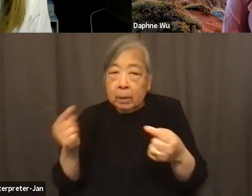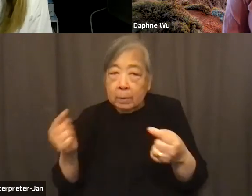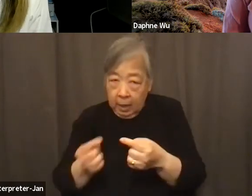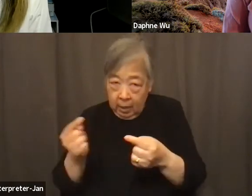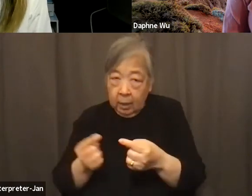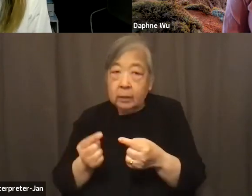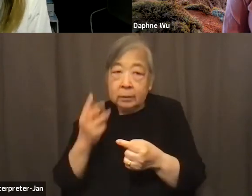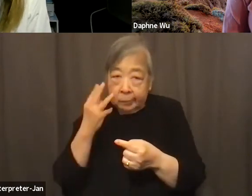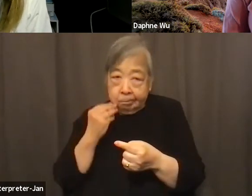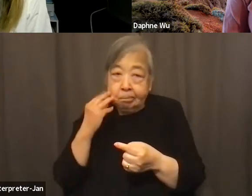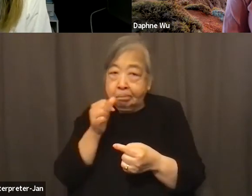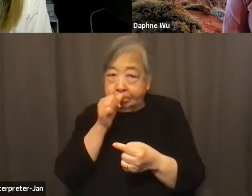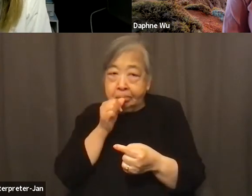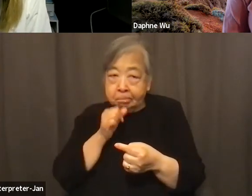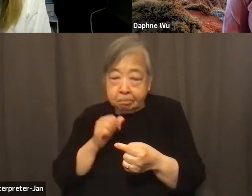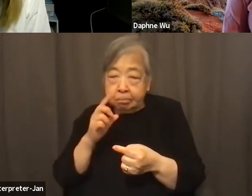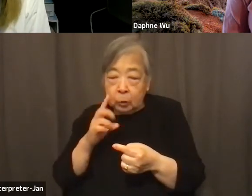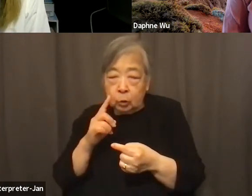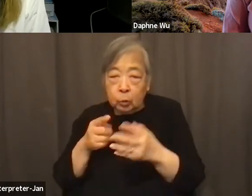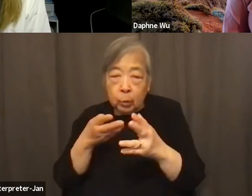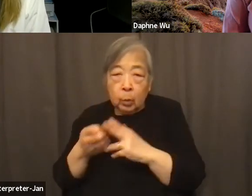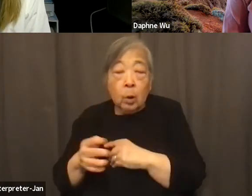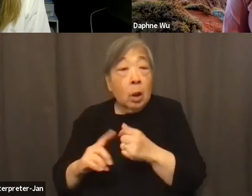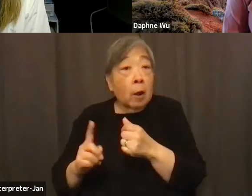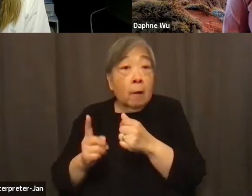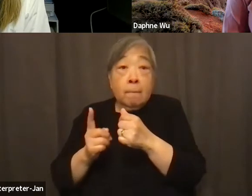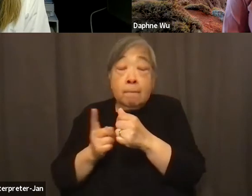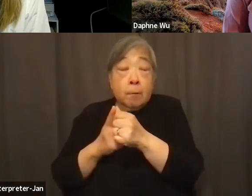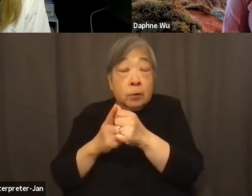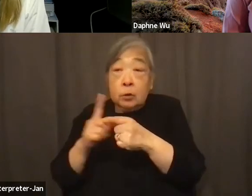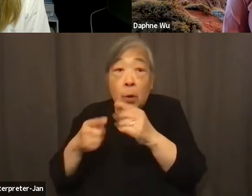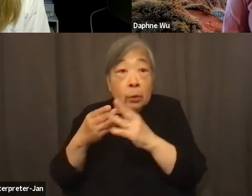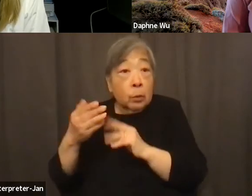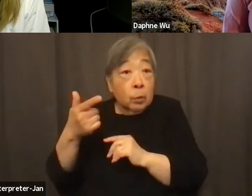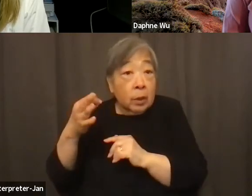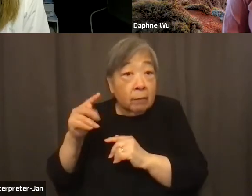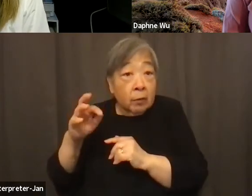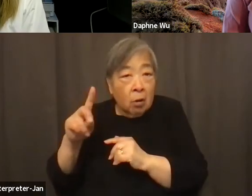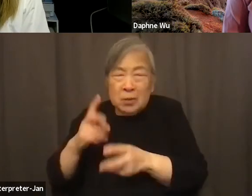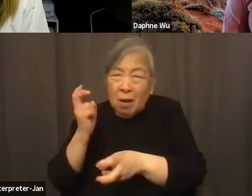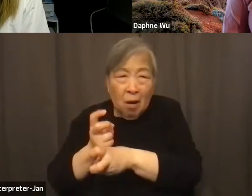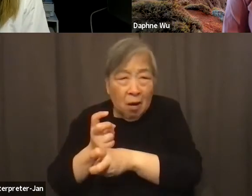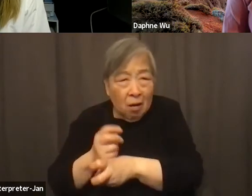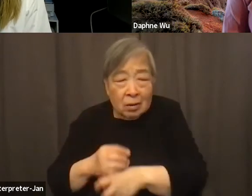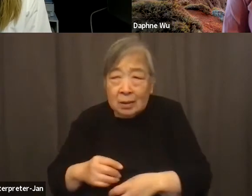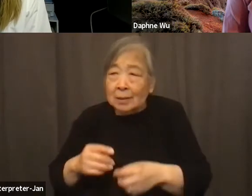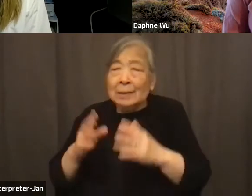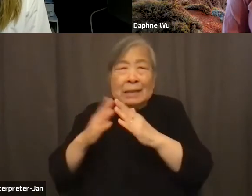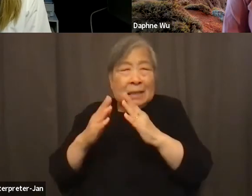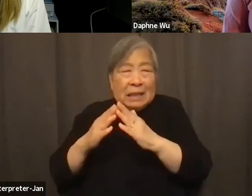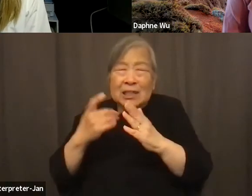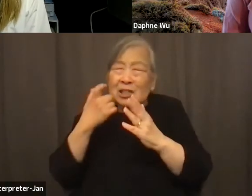And when we first started with the gift card platform, was really hard. We were going to businesses. It was right when the city was about to shut down.